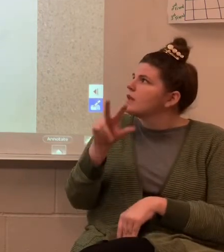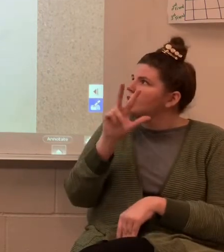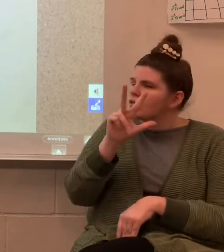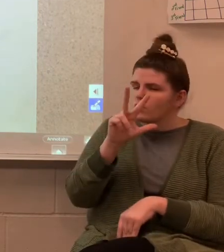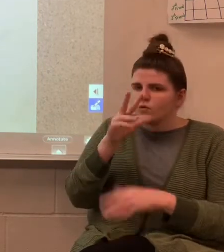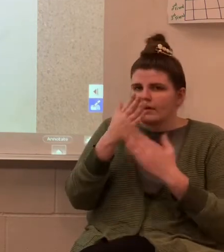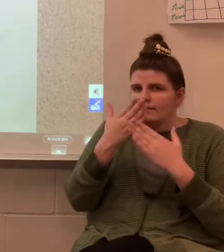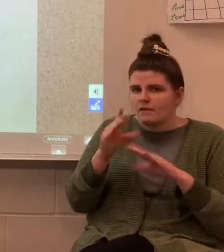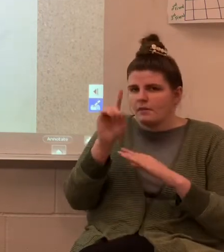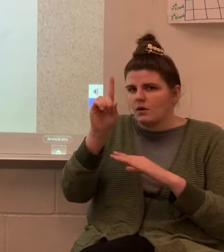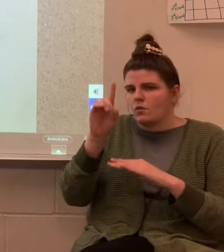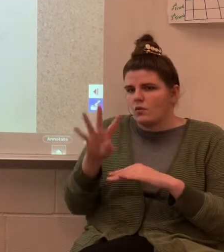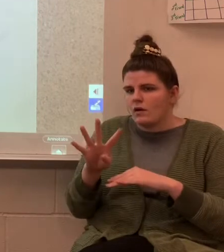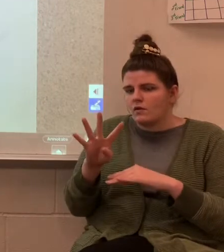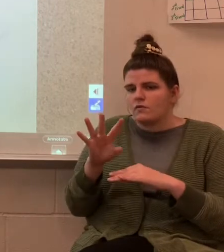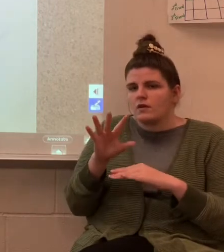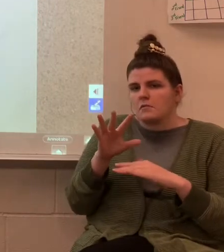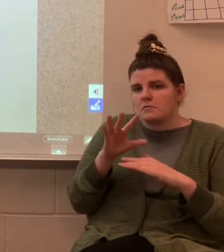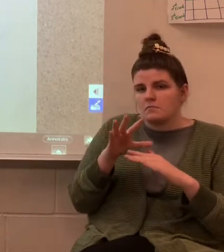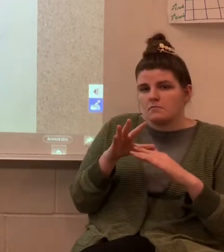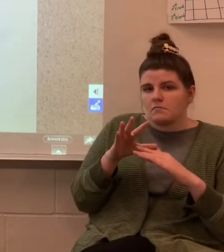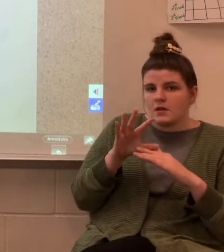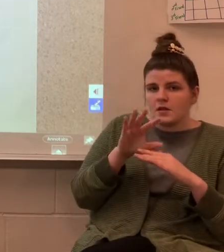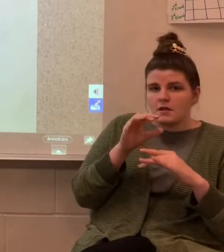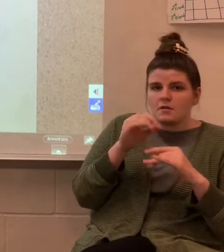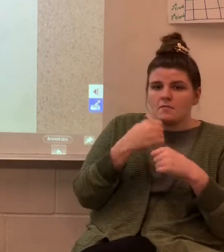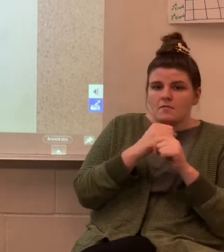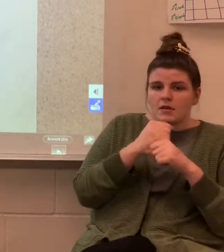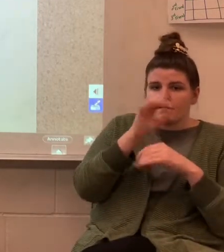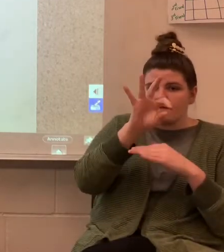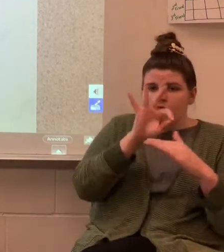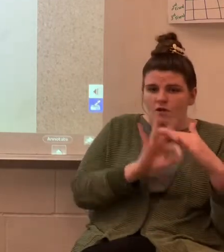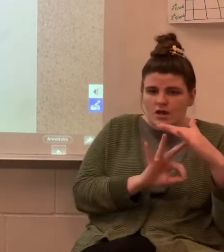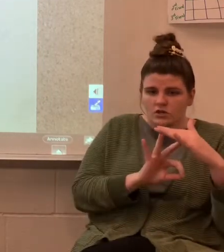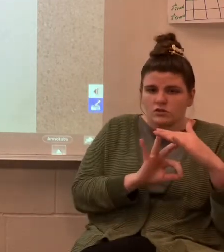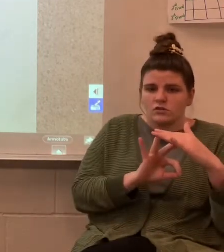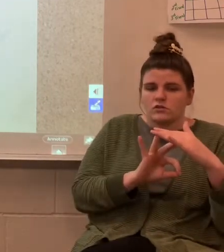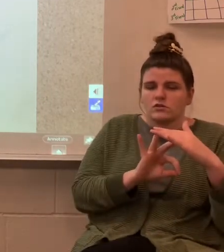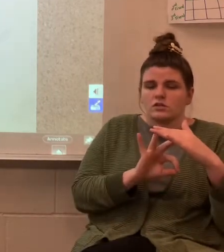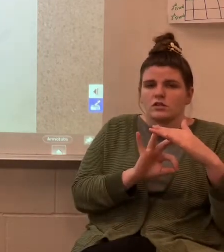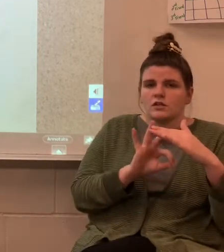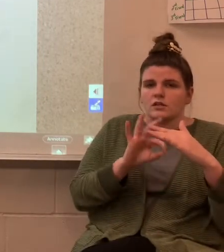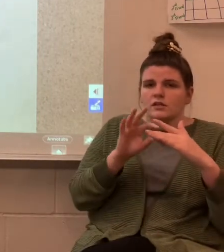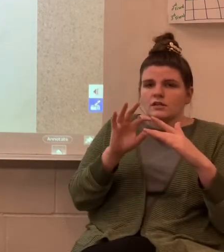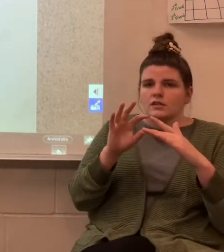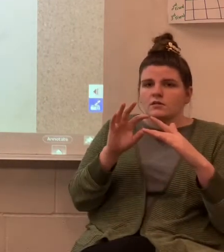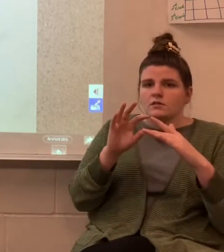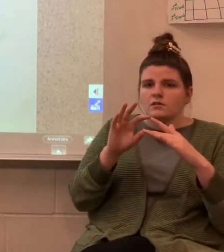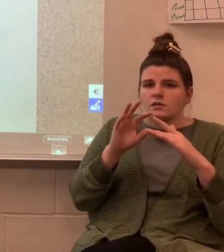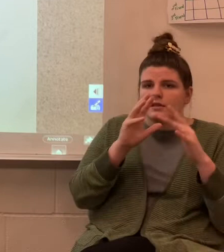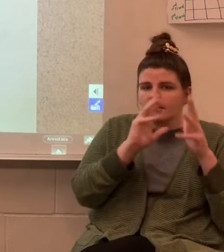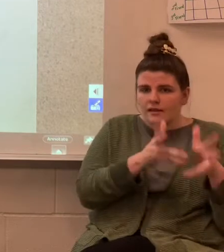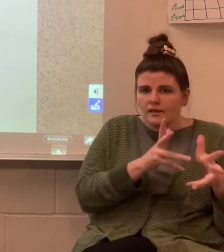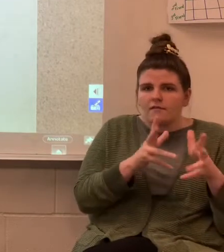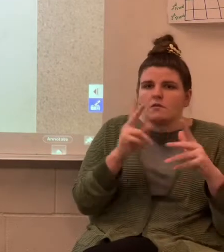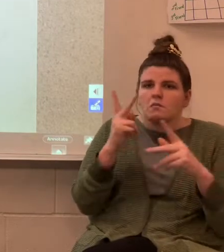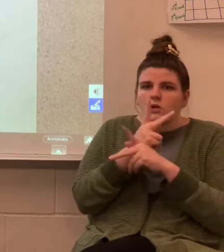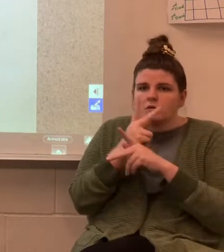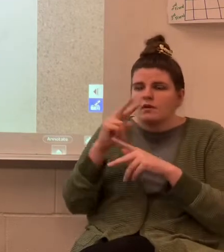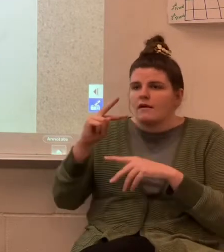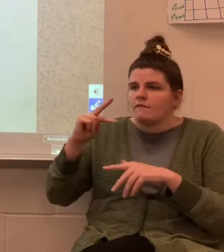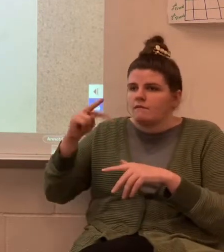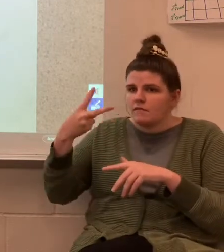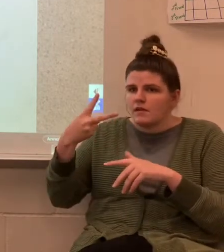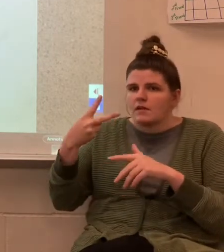So 3 becomes a fraction with the 1. I keep it, I multiply, and then I flip. And so I get